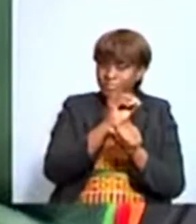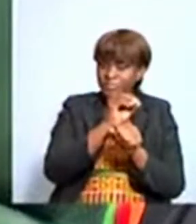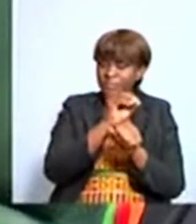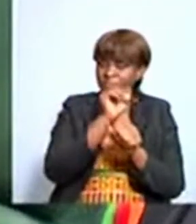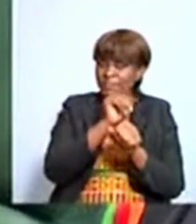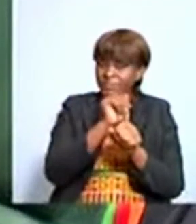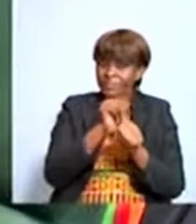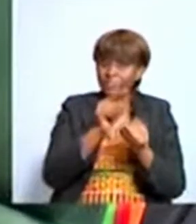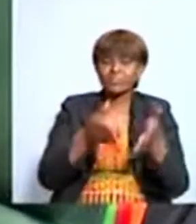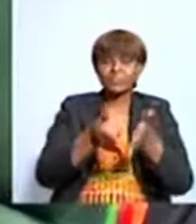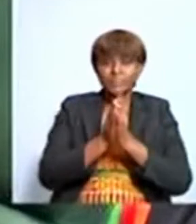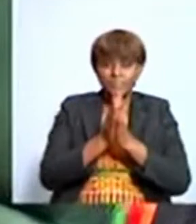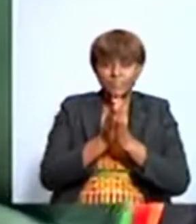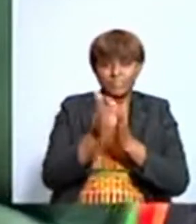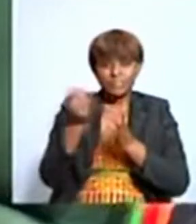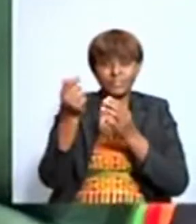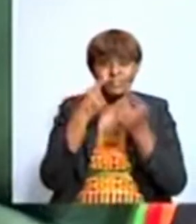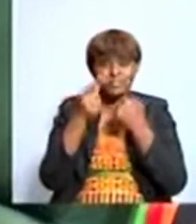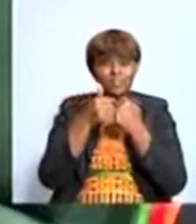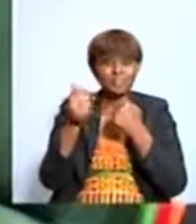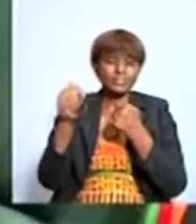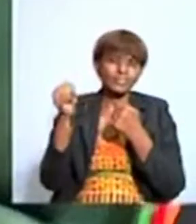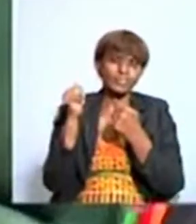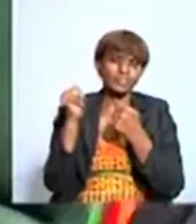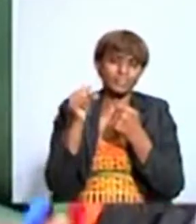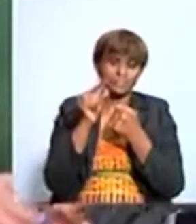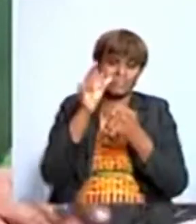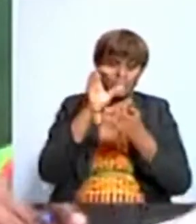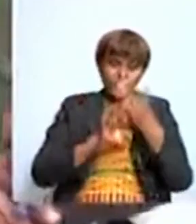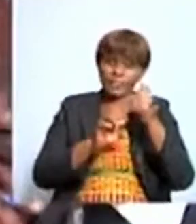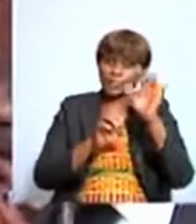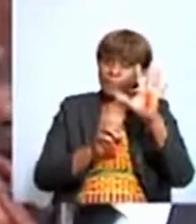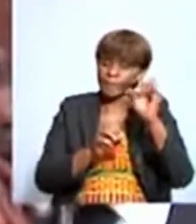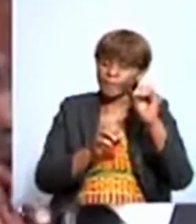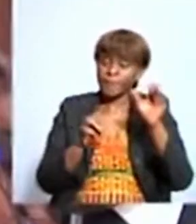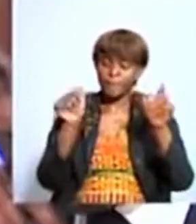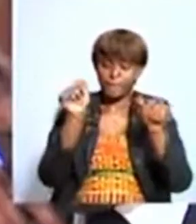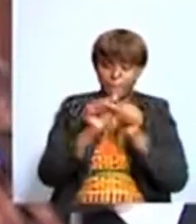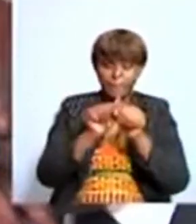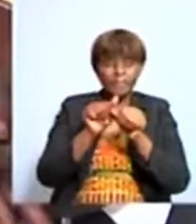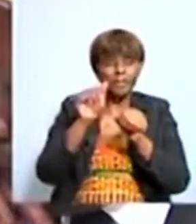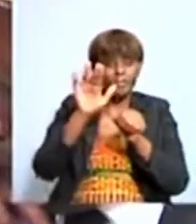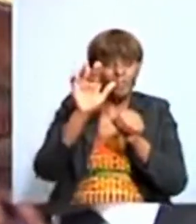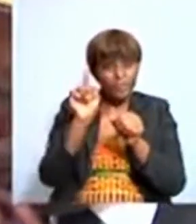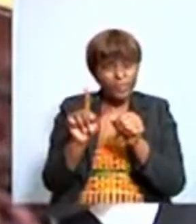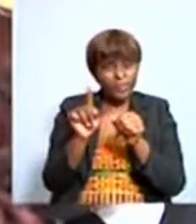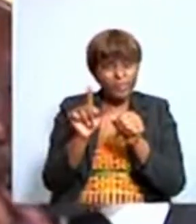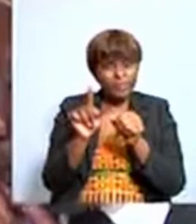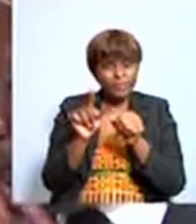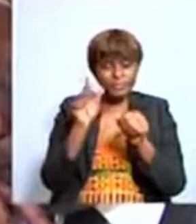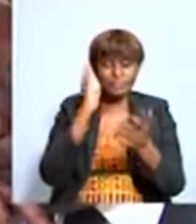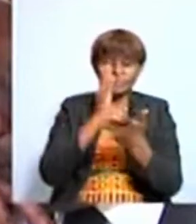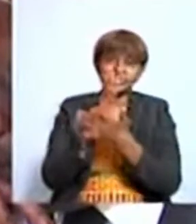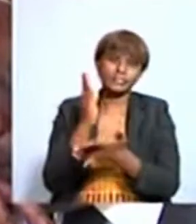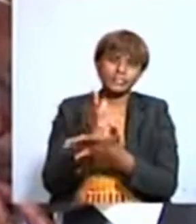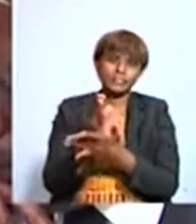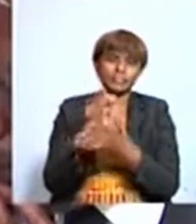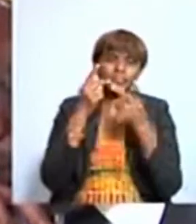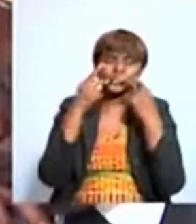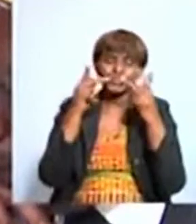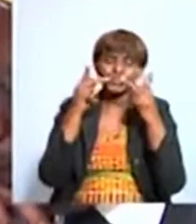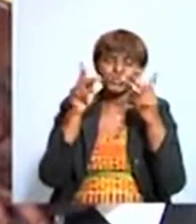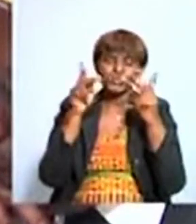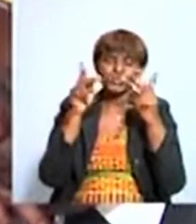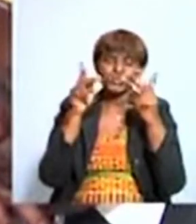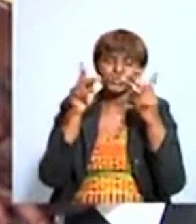50, appeals. Any debate, any objection, clause 50 is agreed to. Clause 51, prohibition of publication